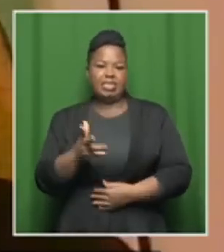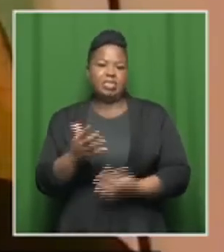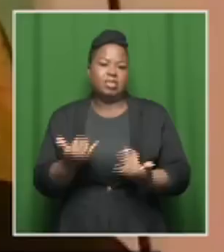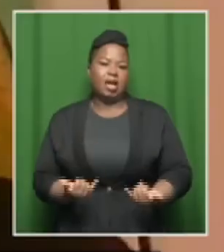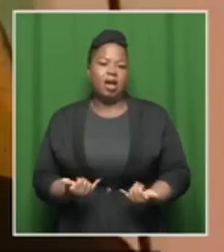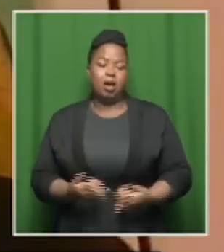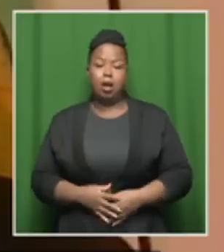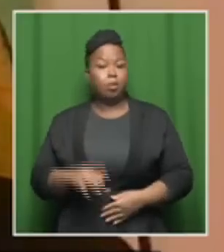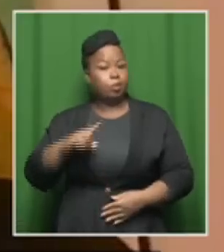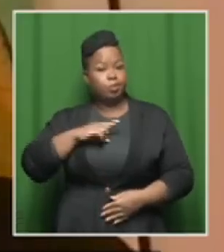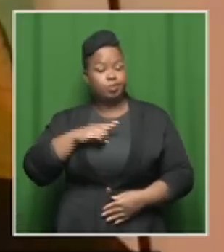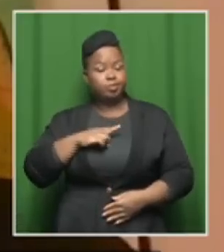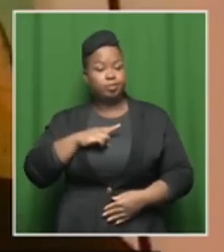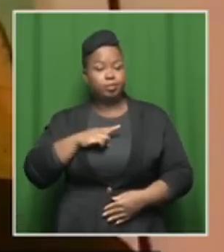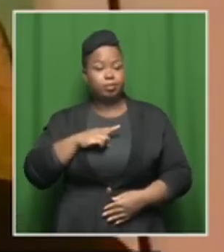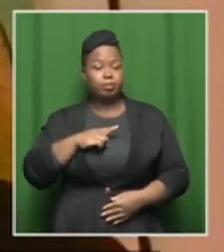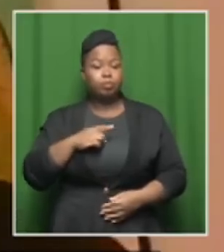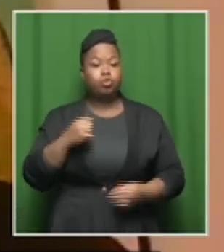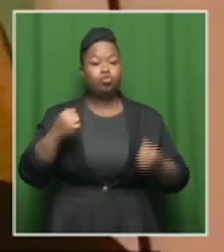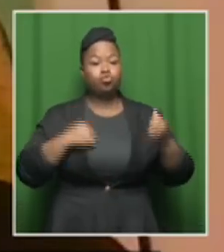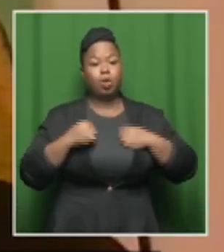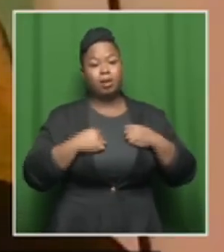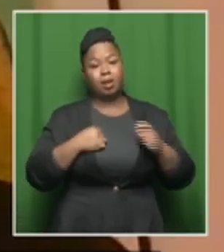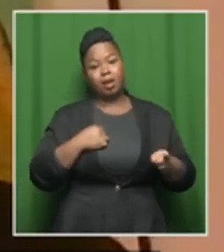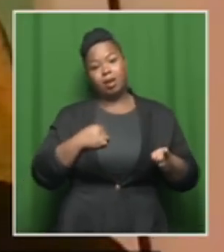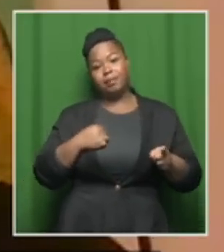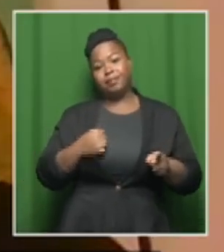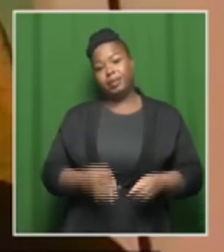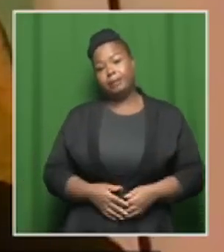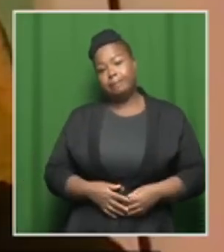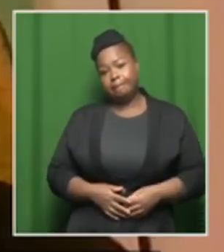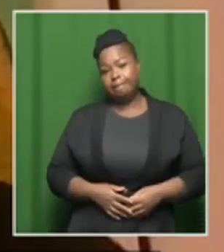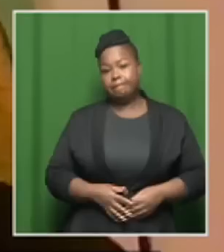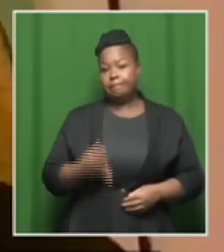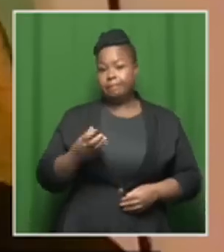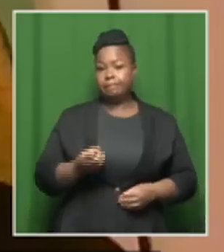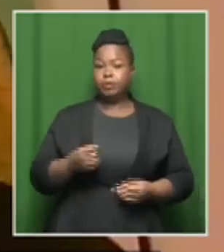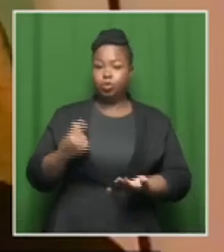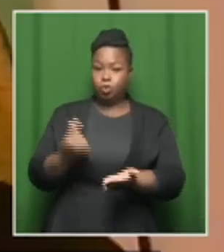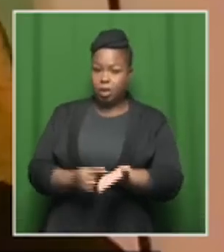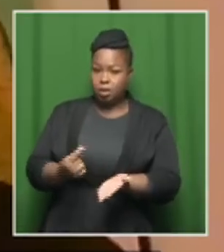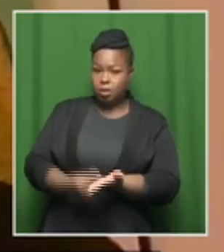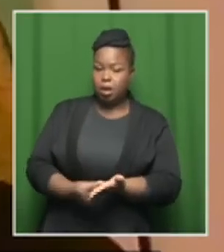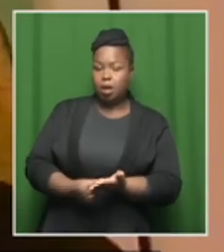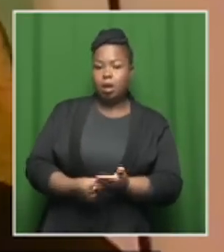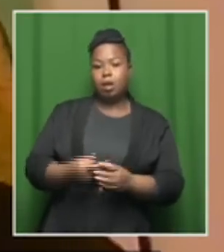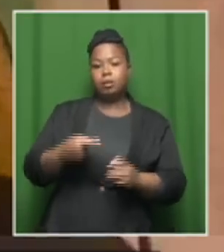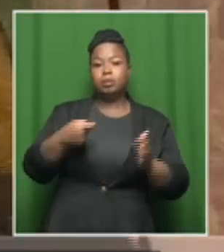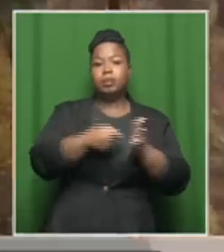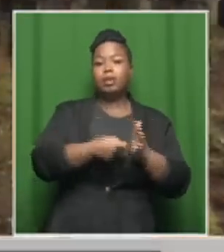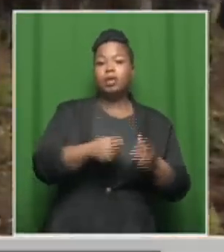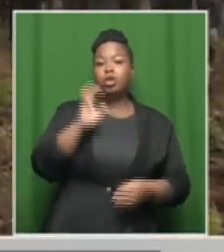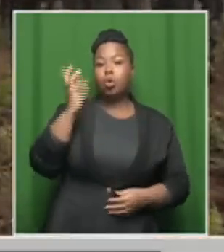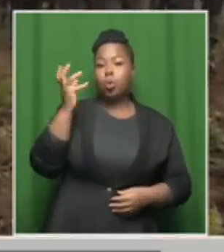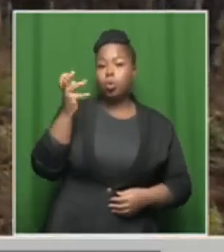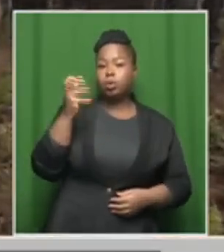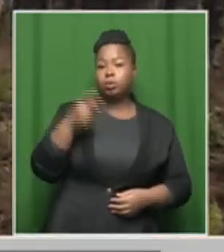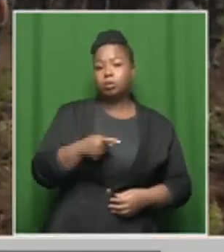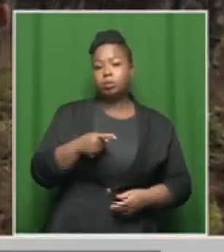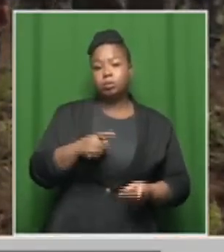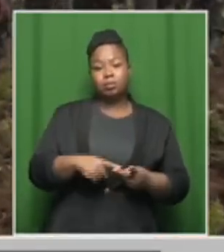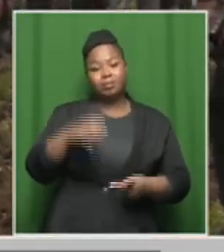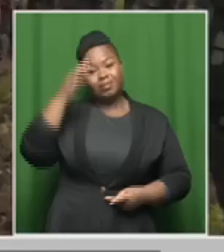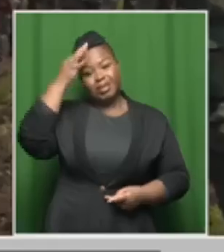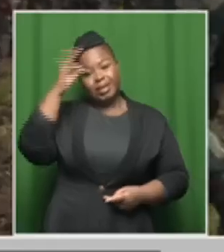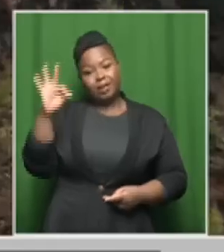that you've had Rwanda has a large coltan export, Uganda exporting gold from that area. You have government